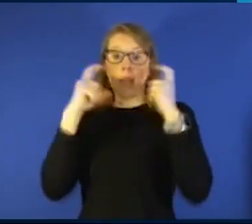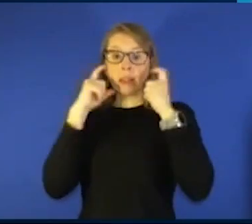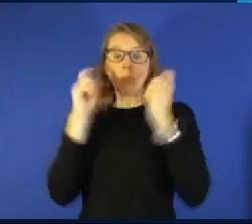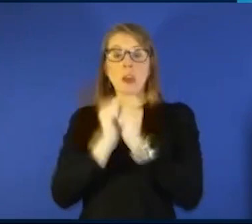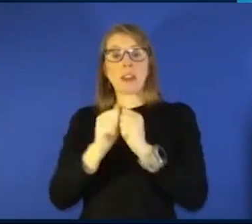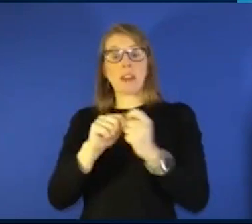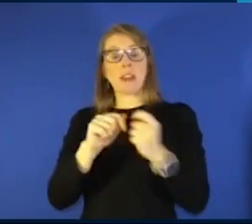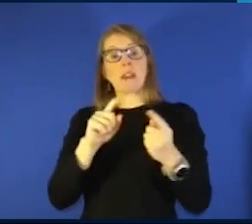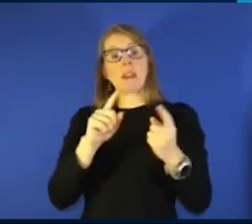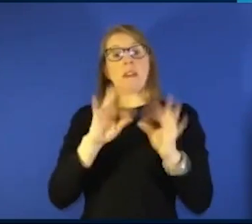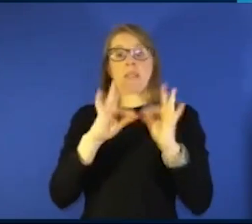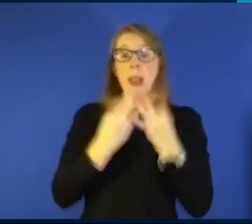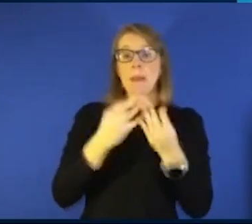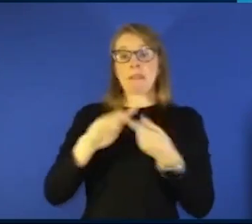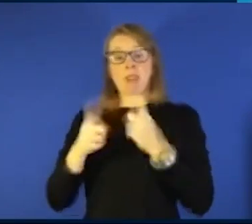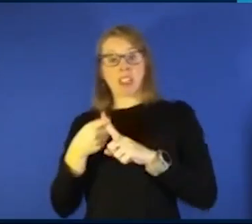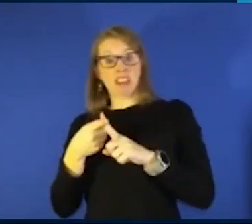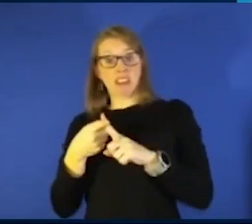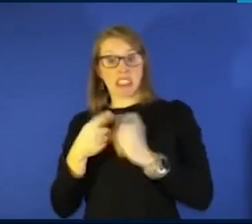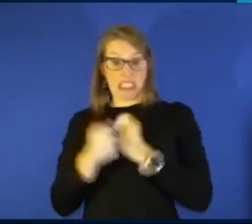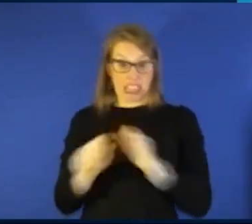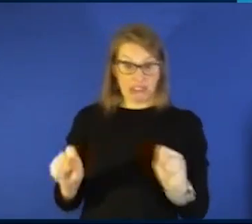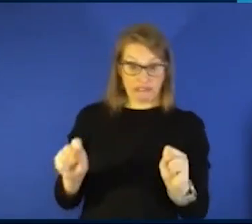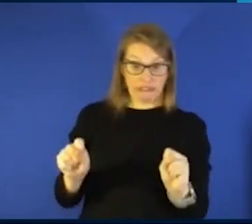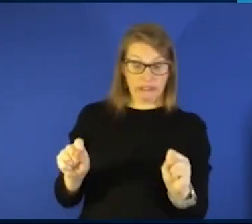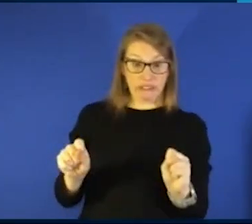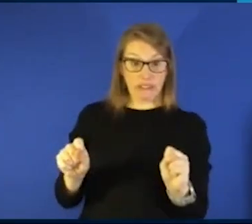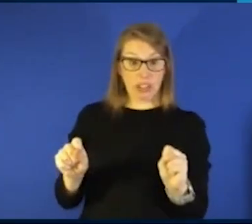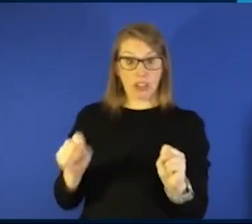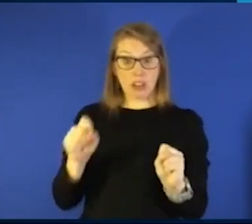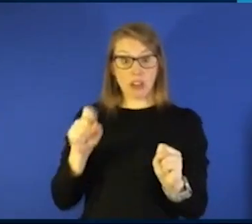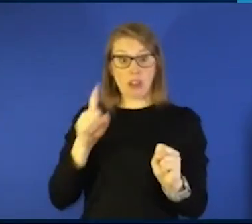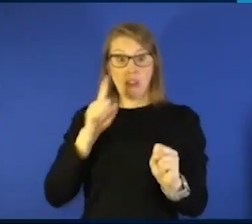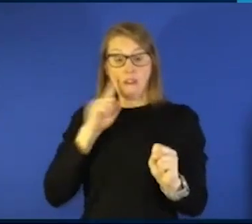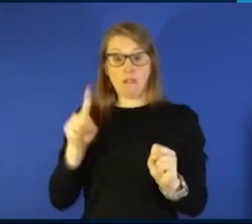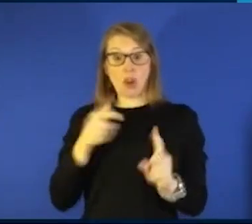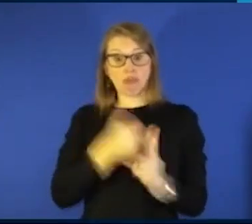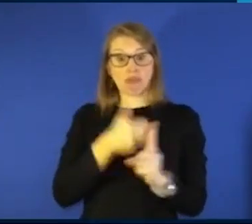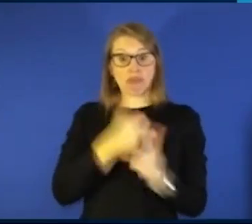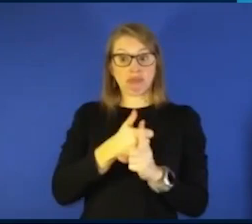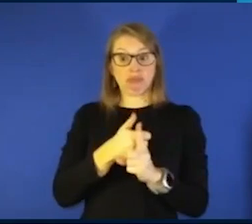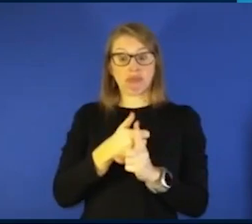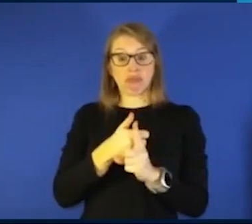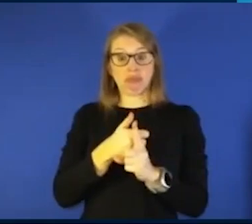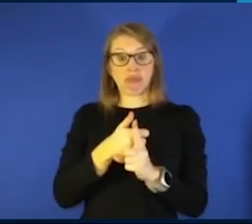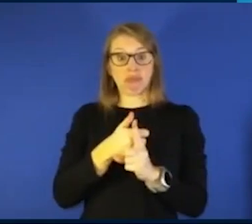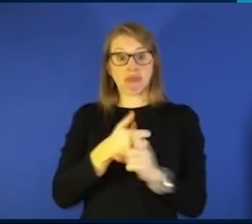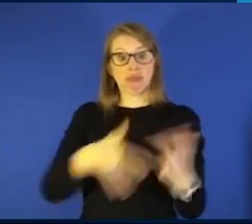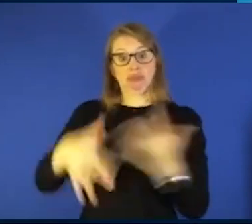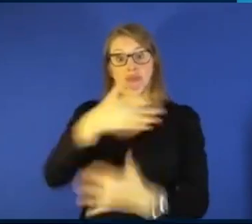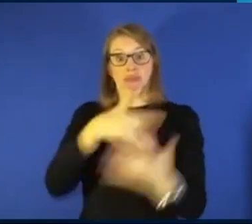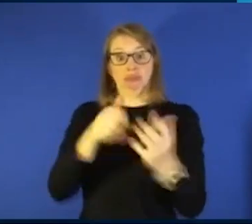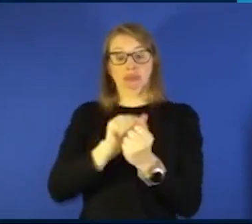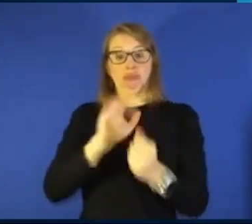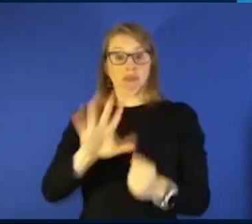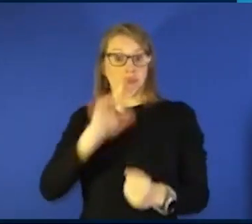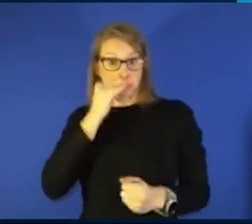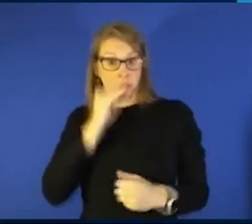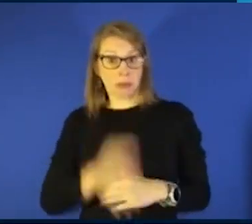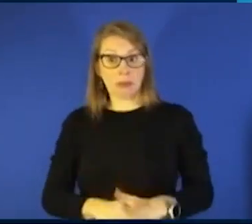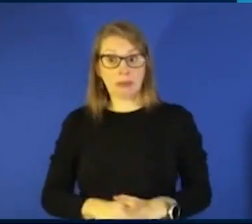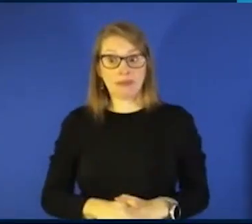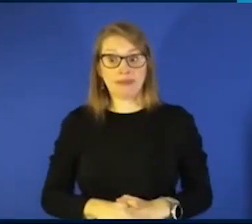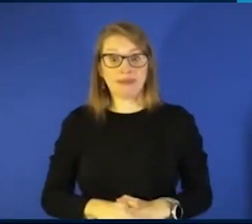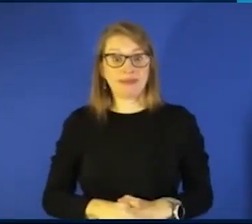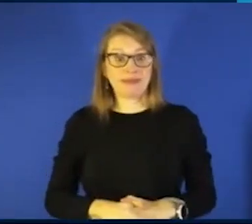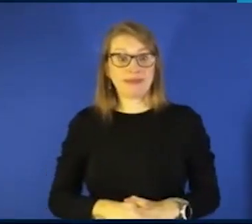holidays. Is it safe for Sal Fish to get together unmasked with his his kids? Who wants to take